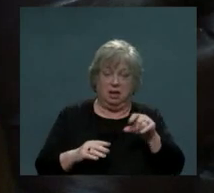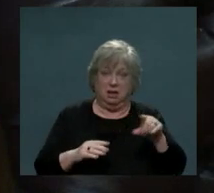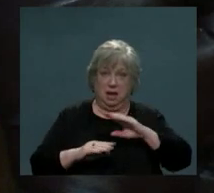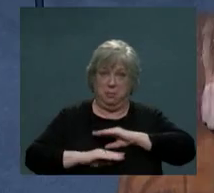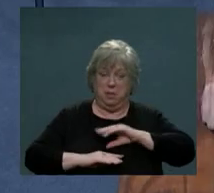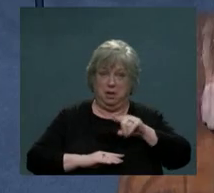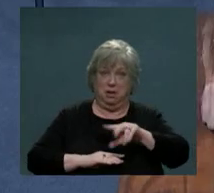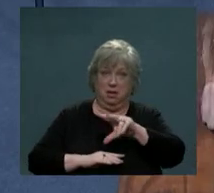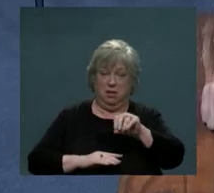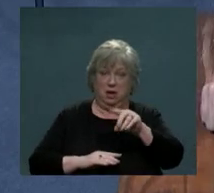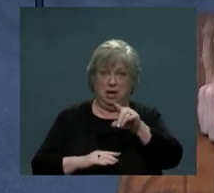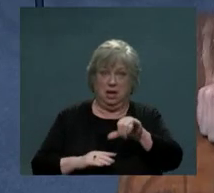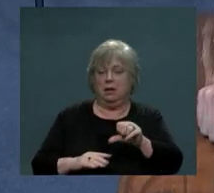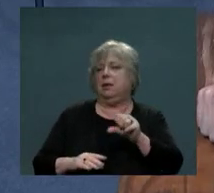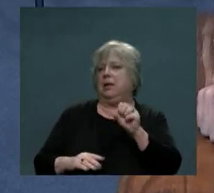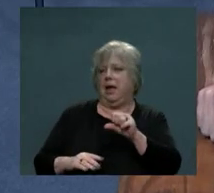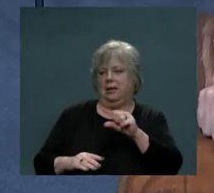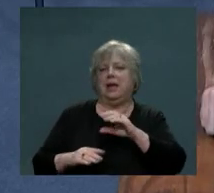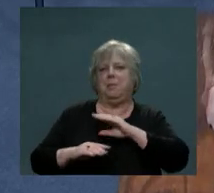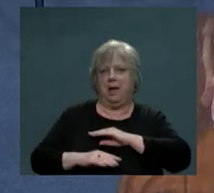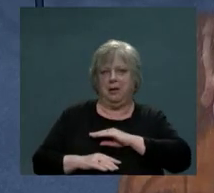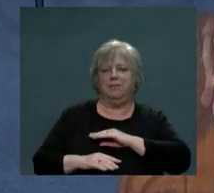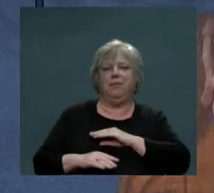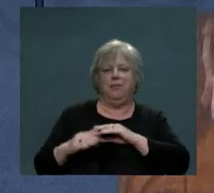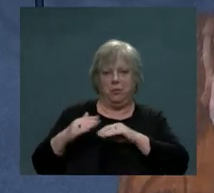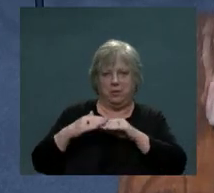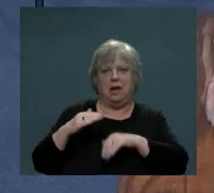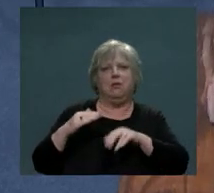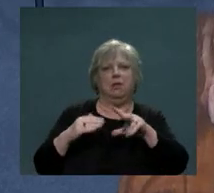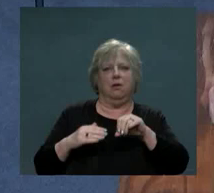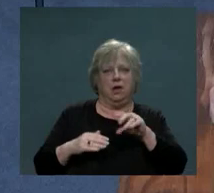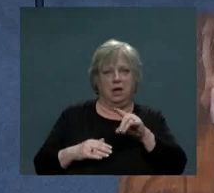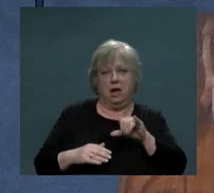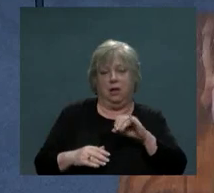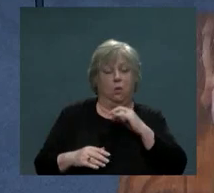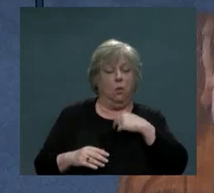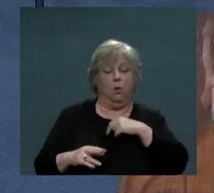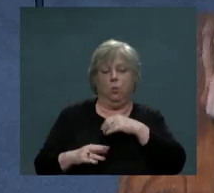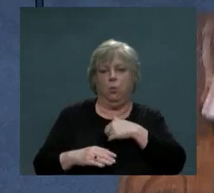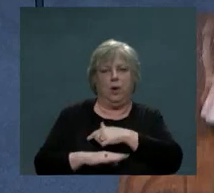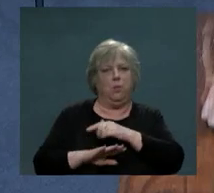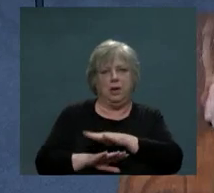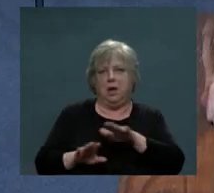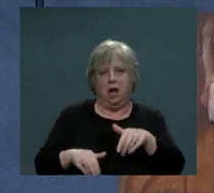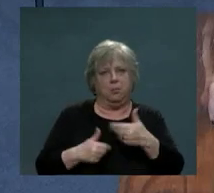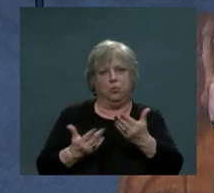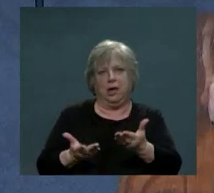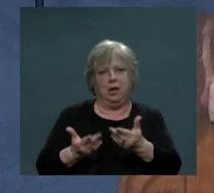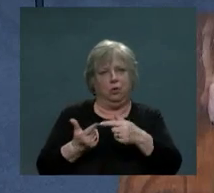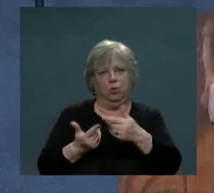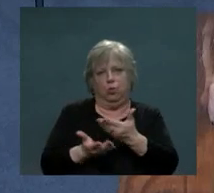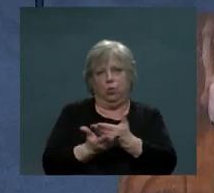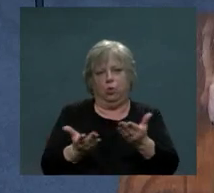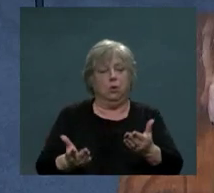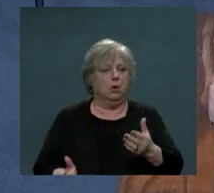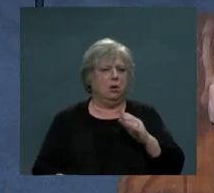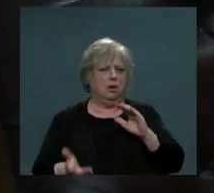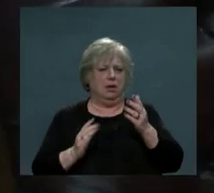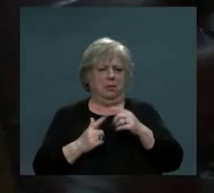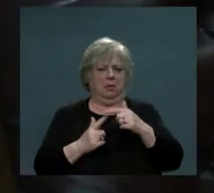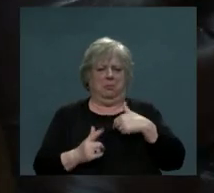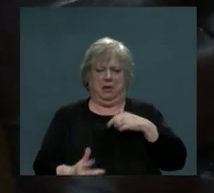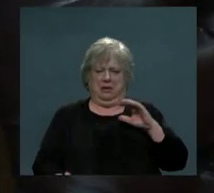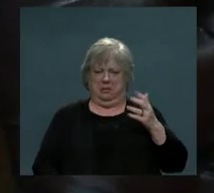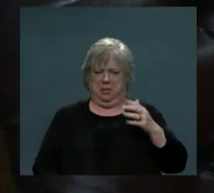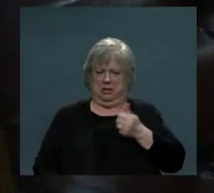days? Yes, or whatever the time limit days. Is? Yeah, they did make that 30 days, or we wouldn't have brought it before on the appeal. So it seems like it's